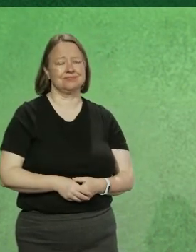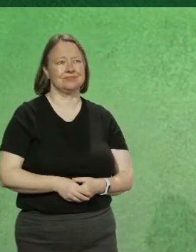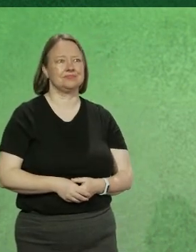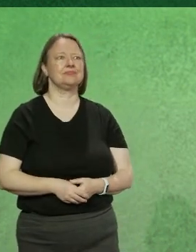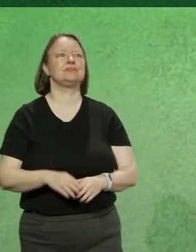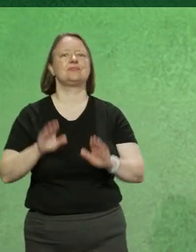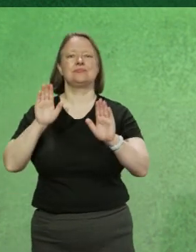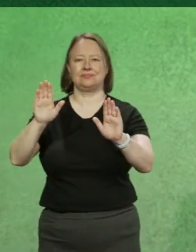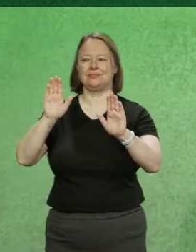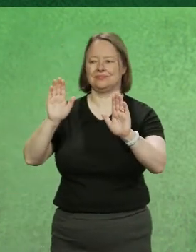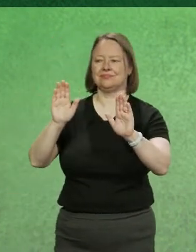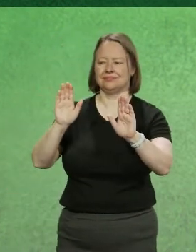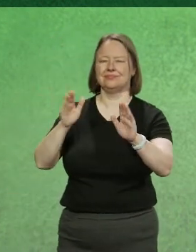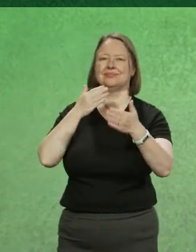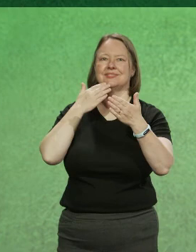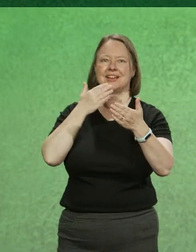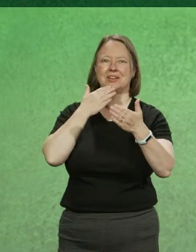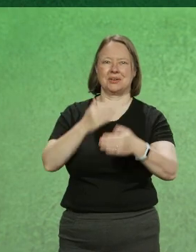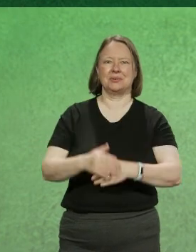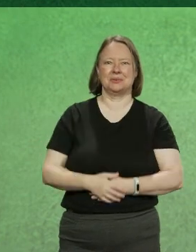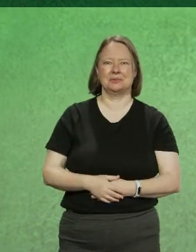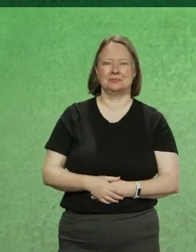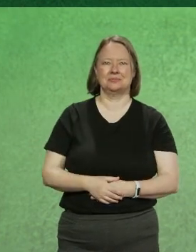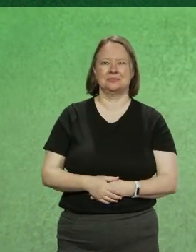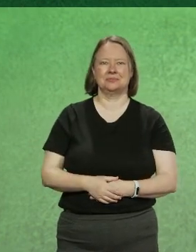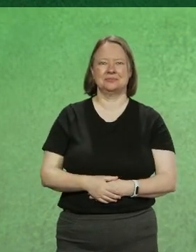Great, excellent, thank you.